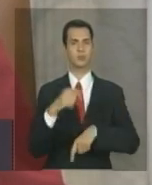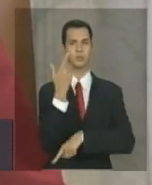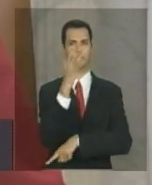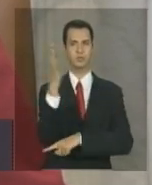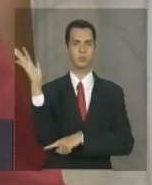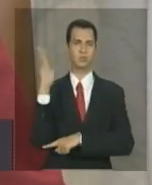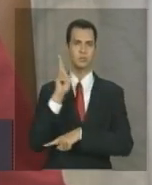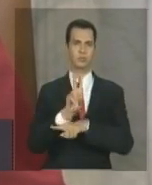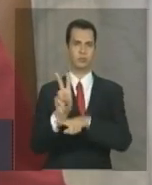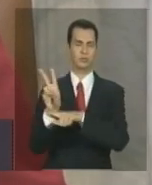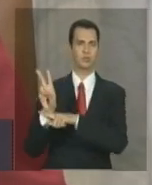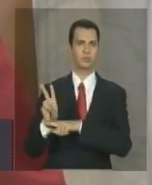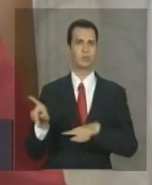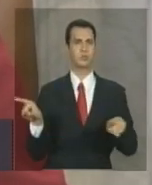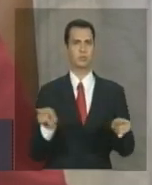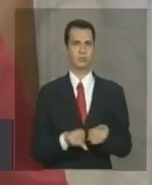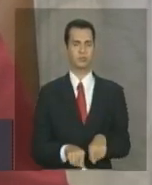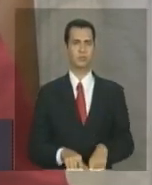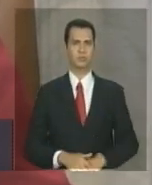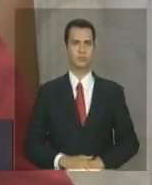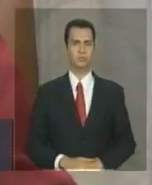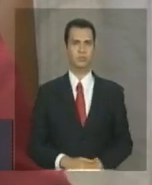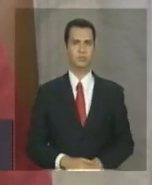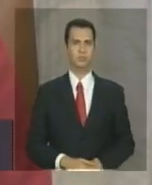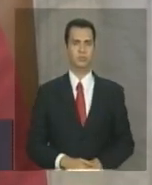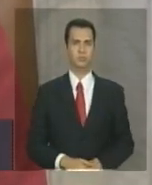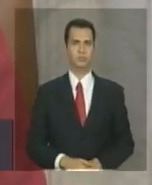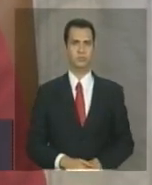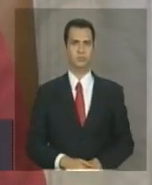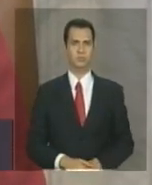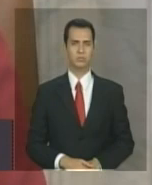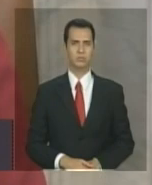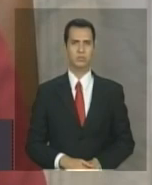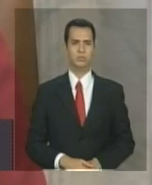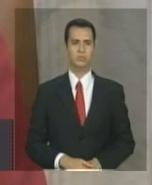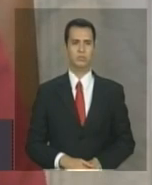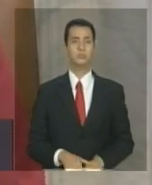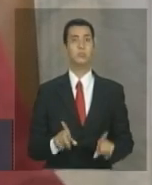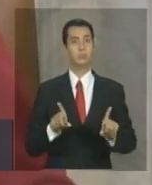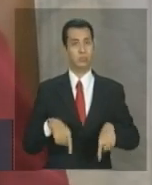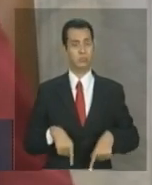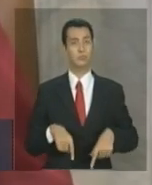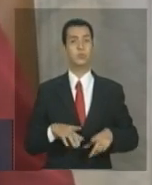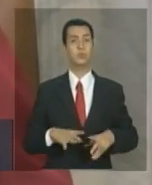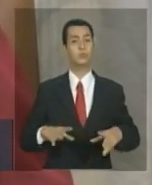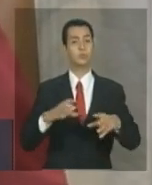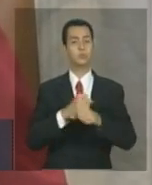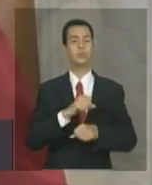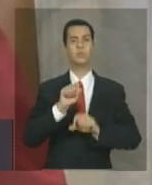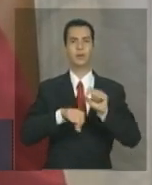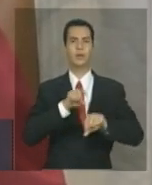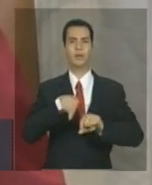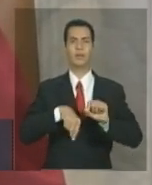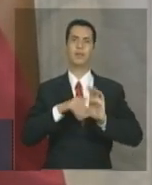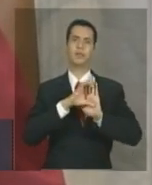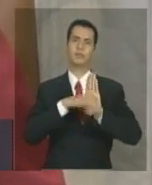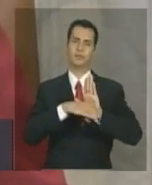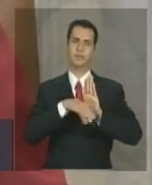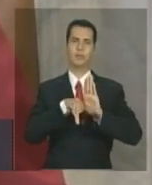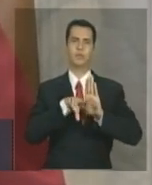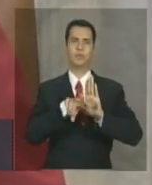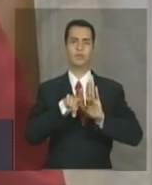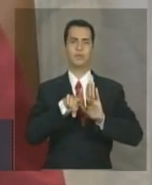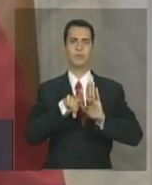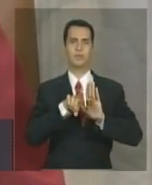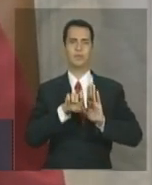o meio ambiente, growth, social inclusion and environmental protection, que é nada mais nada menos que a definição de desenvolvimento